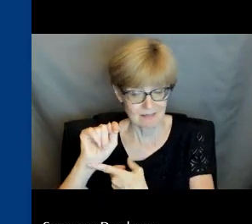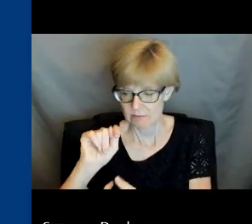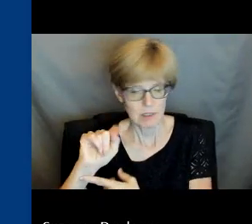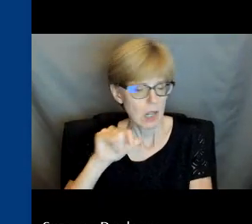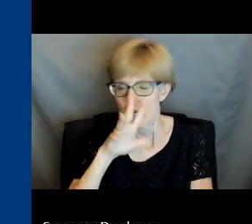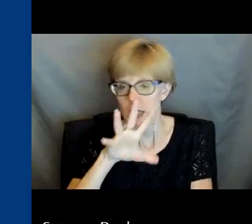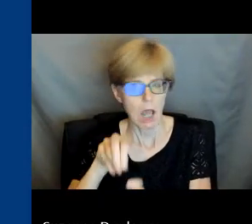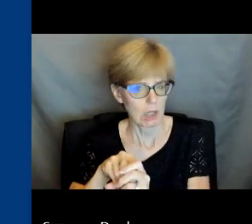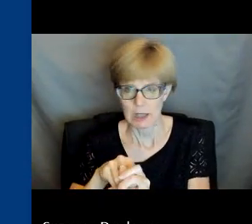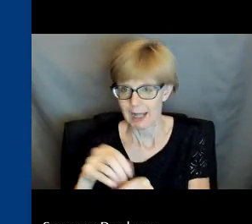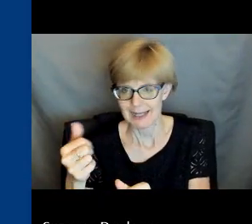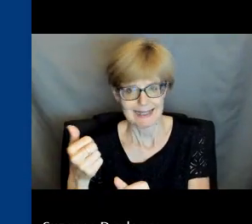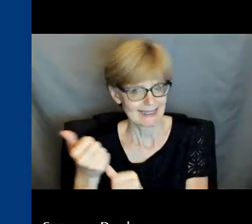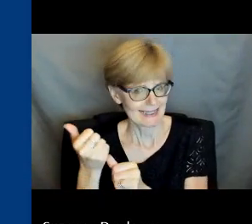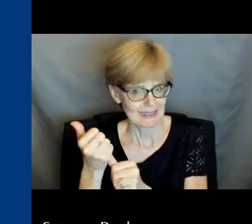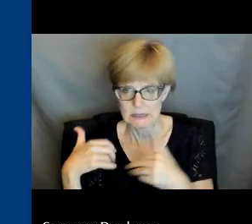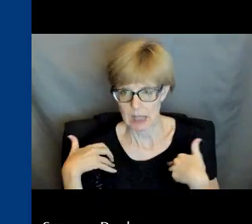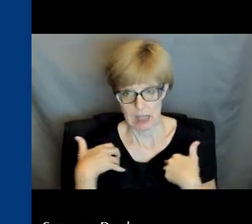that are kept